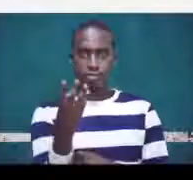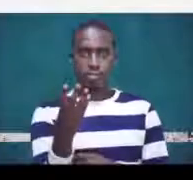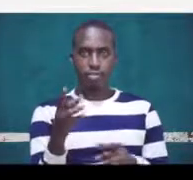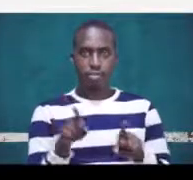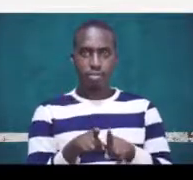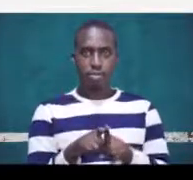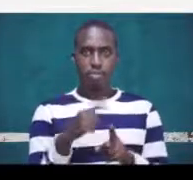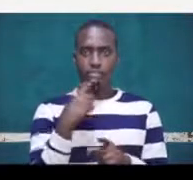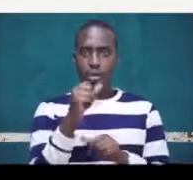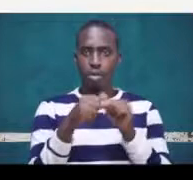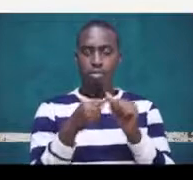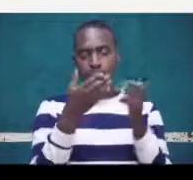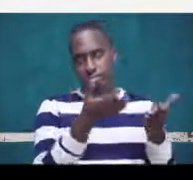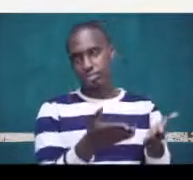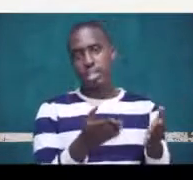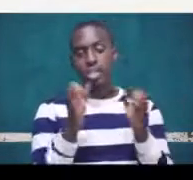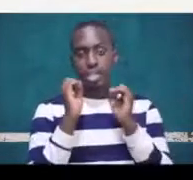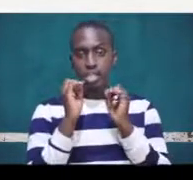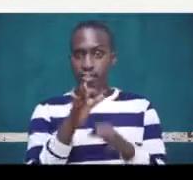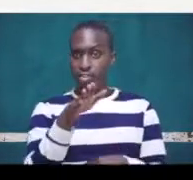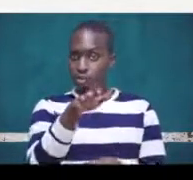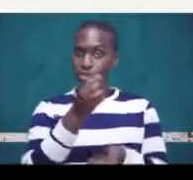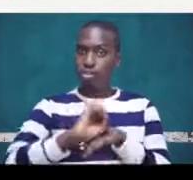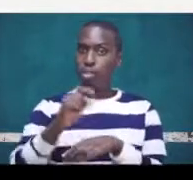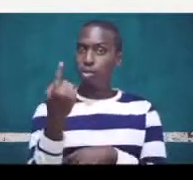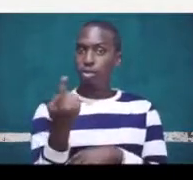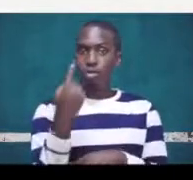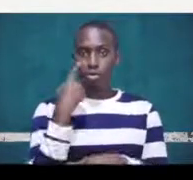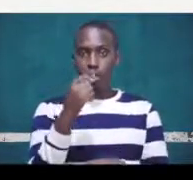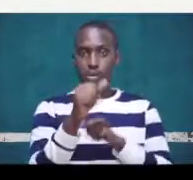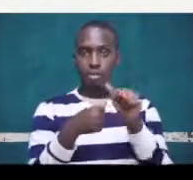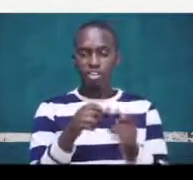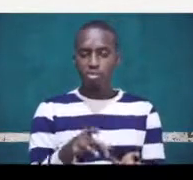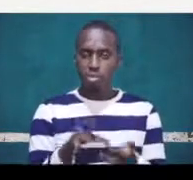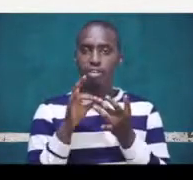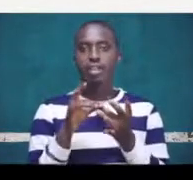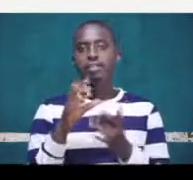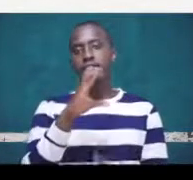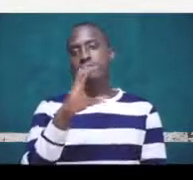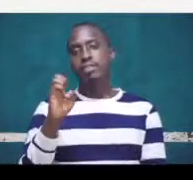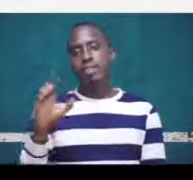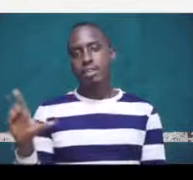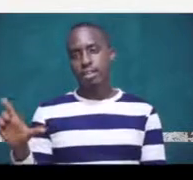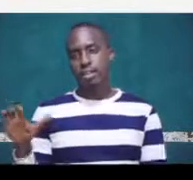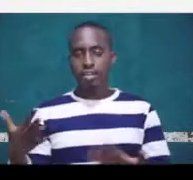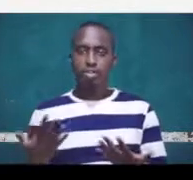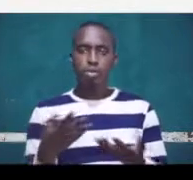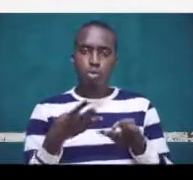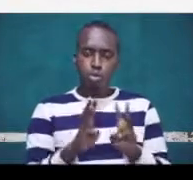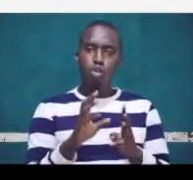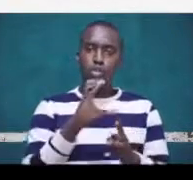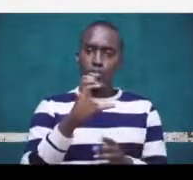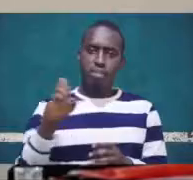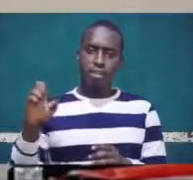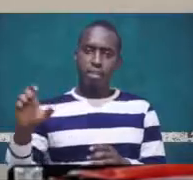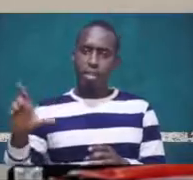grade 12s, you looked at that. Even you, the senior 1s, you looked at specialized cells. How does a cell become special that